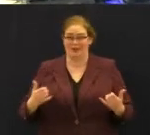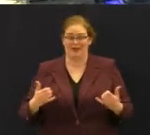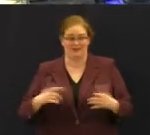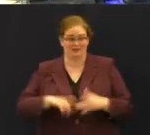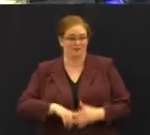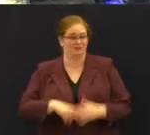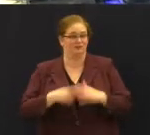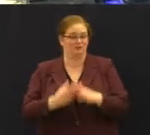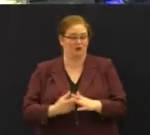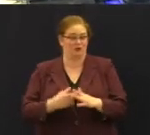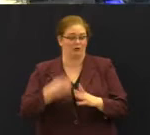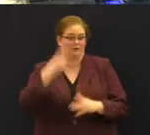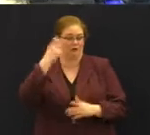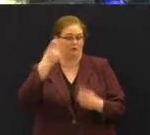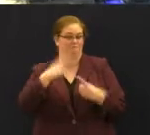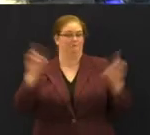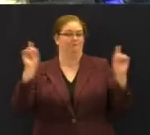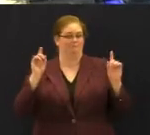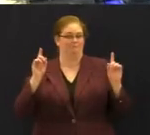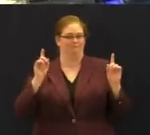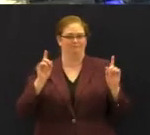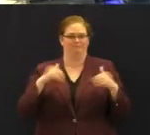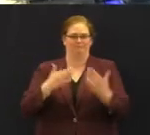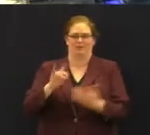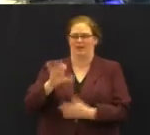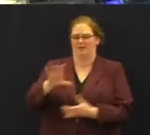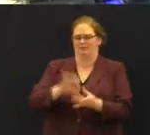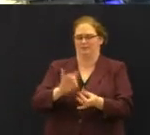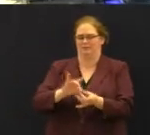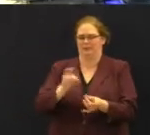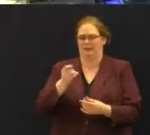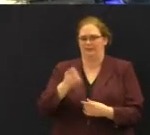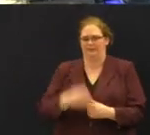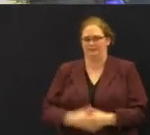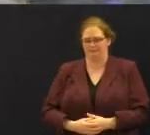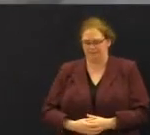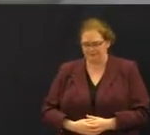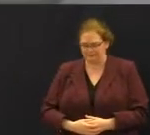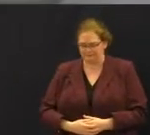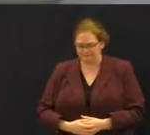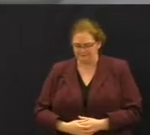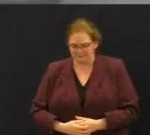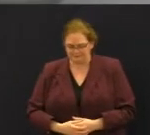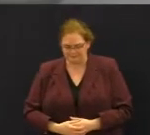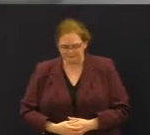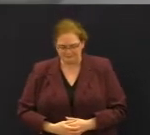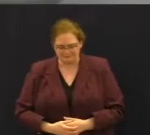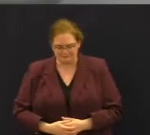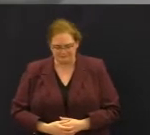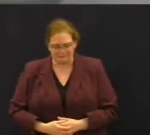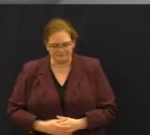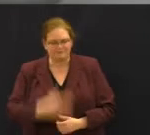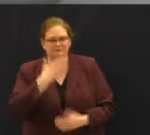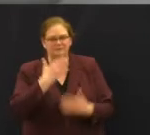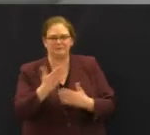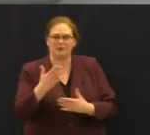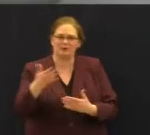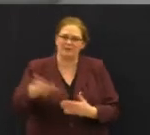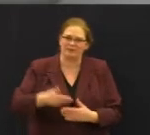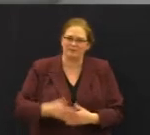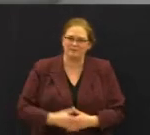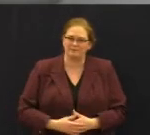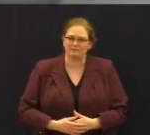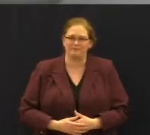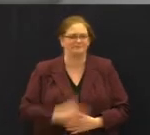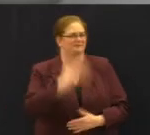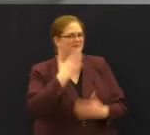of the dream coming true. So I'm going to let Isaac speak a little bit. Good morning and welcome.